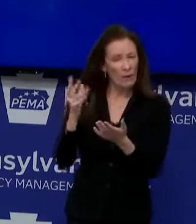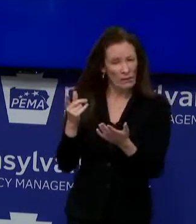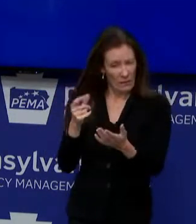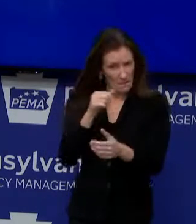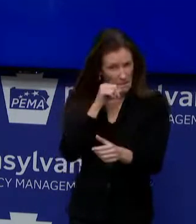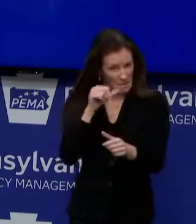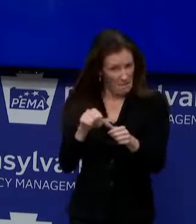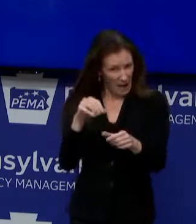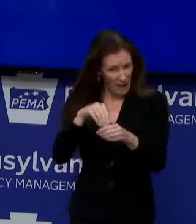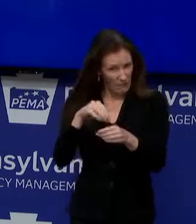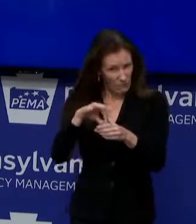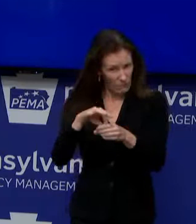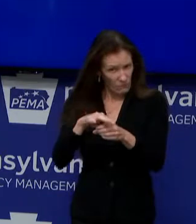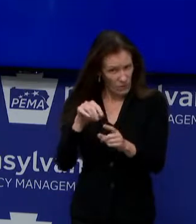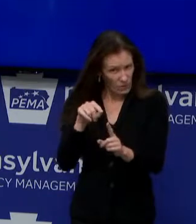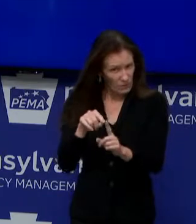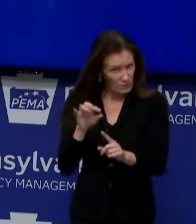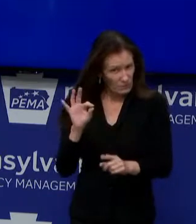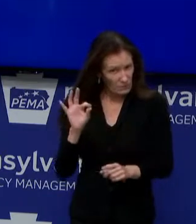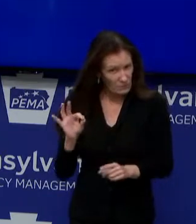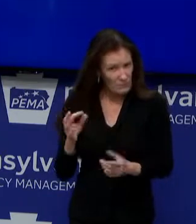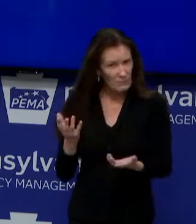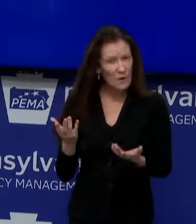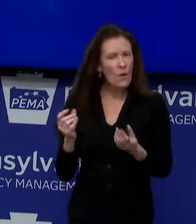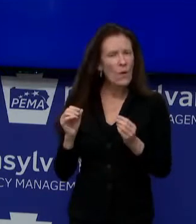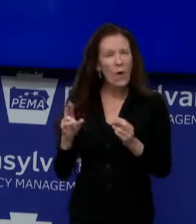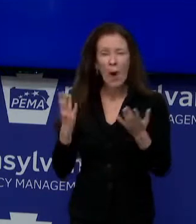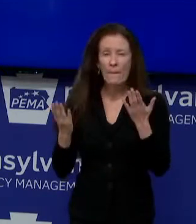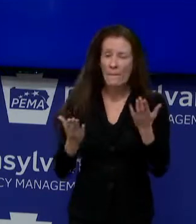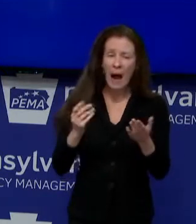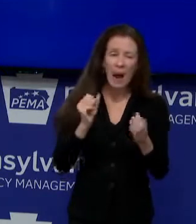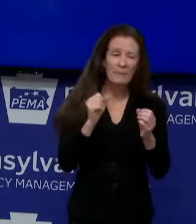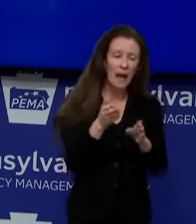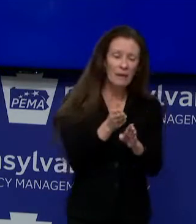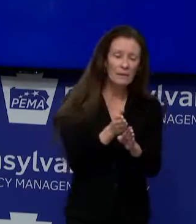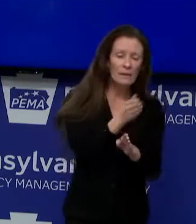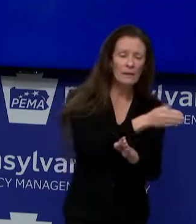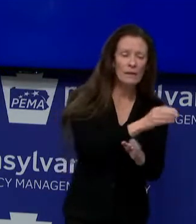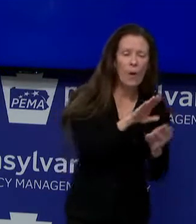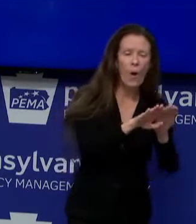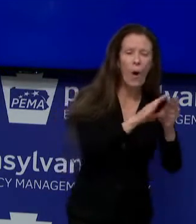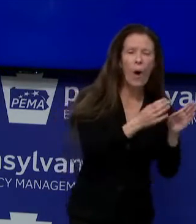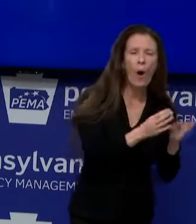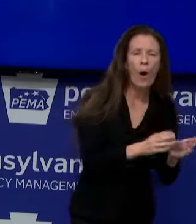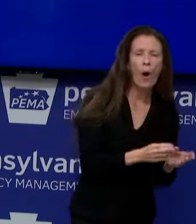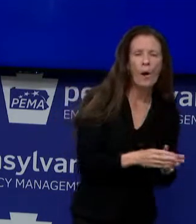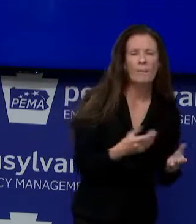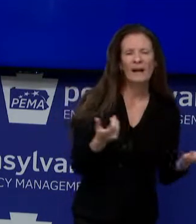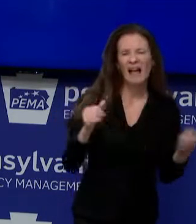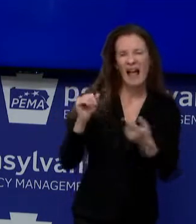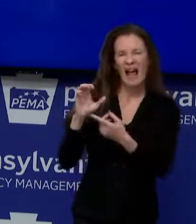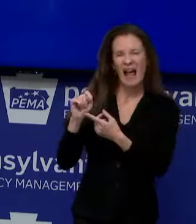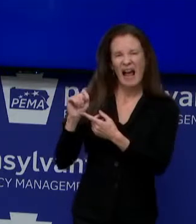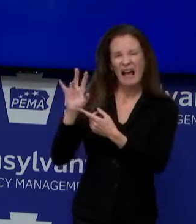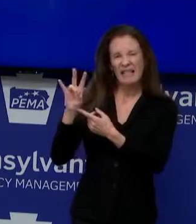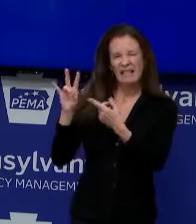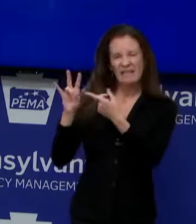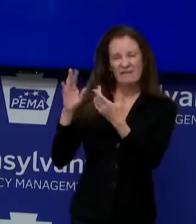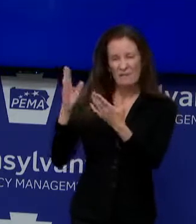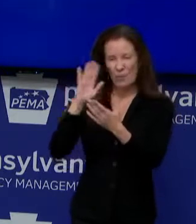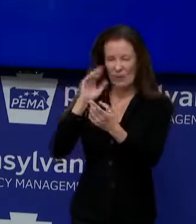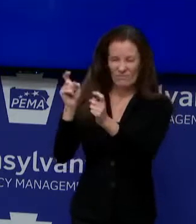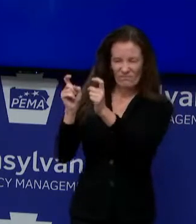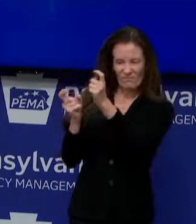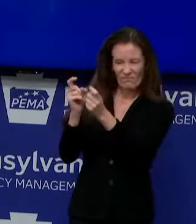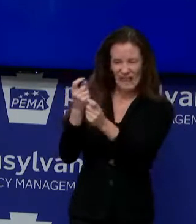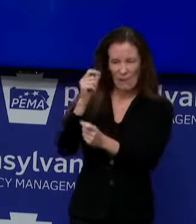but also perhaps adding more requirements or rolling back pieces of Act 77. So I guess what I would ask is,